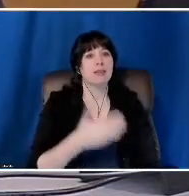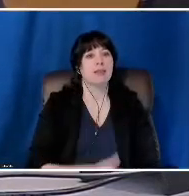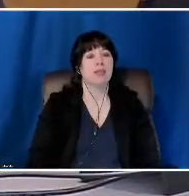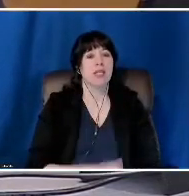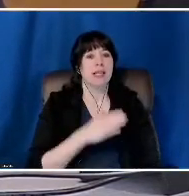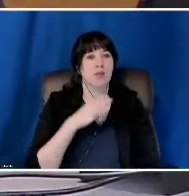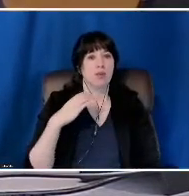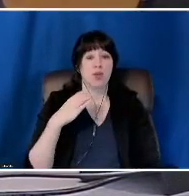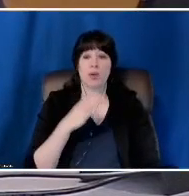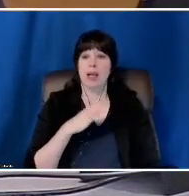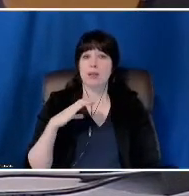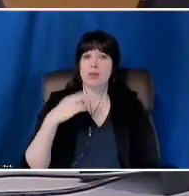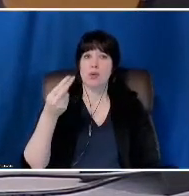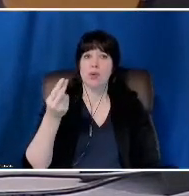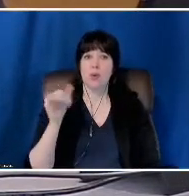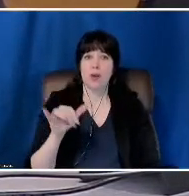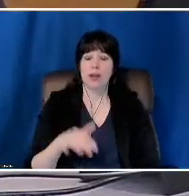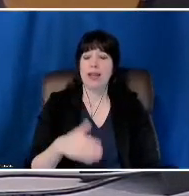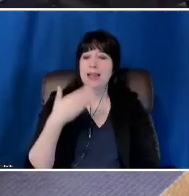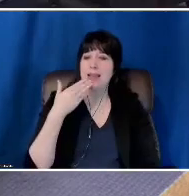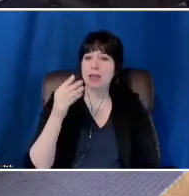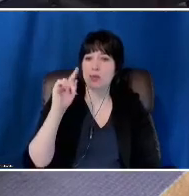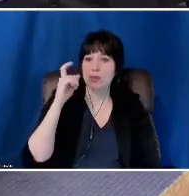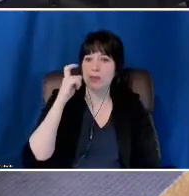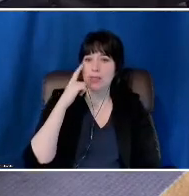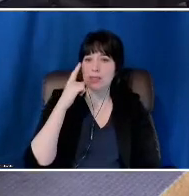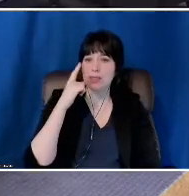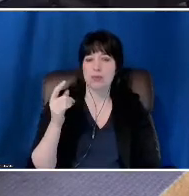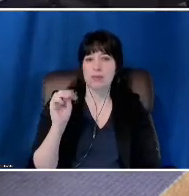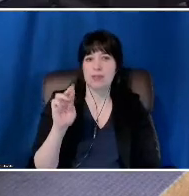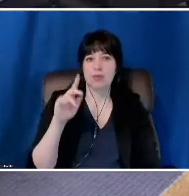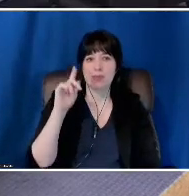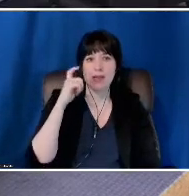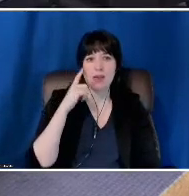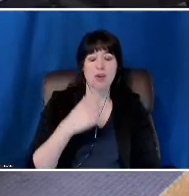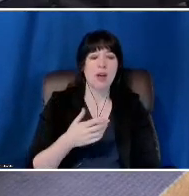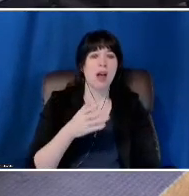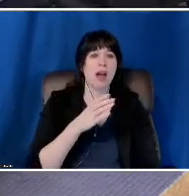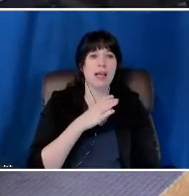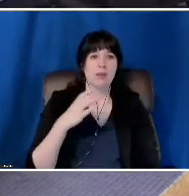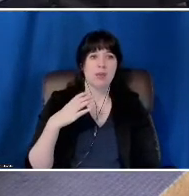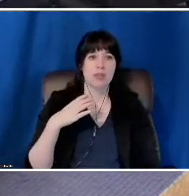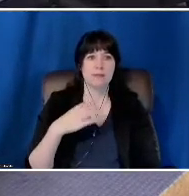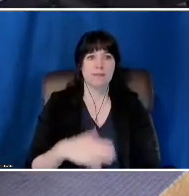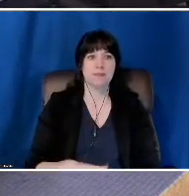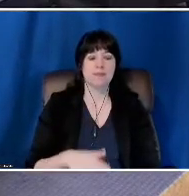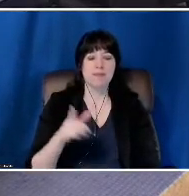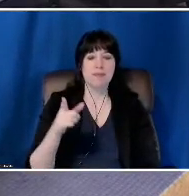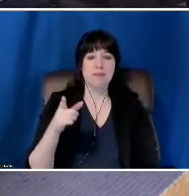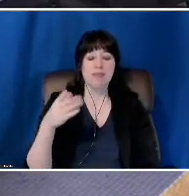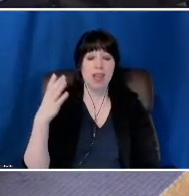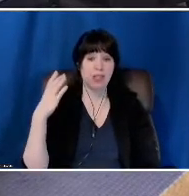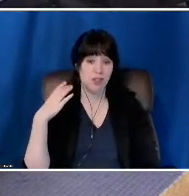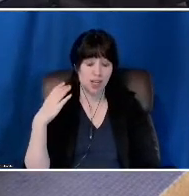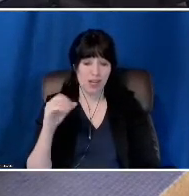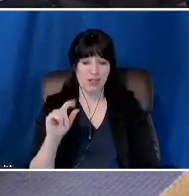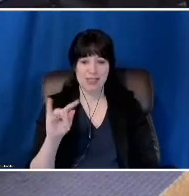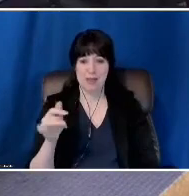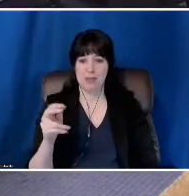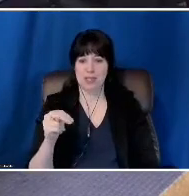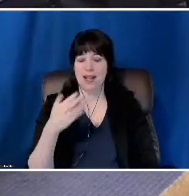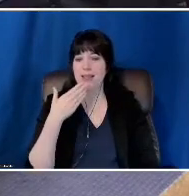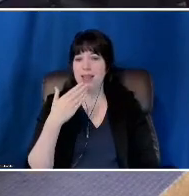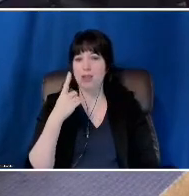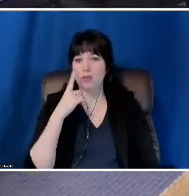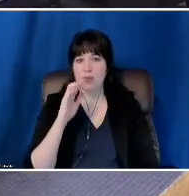Hoy. Thank you, Mr. Mayor. Councillor Chair Stapleton, I thank you for